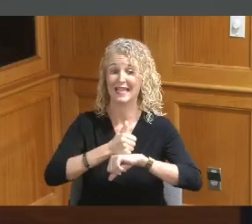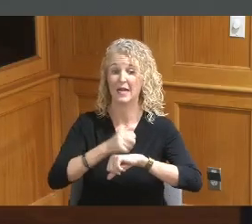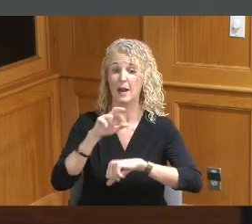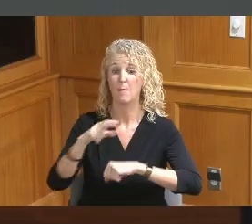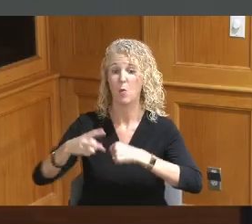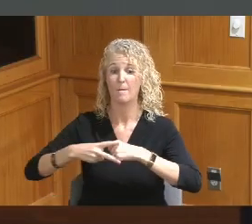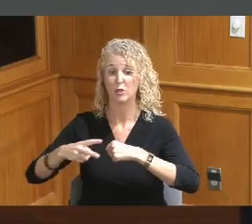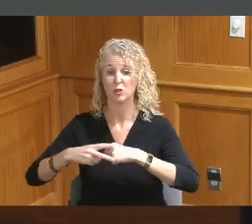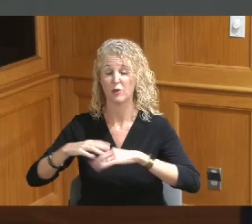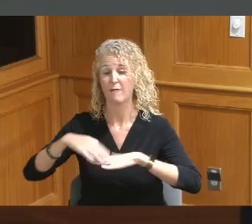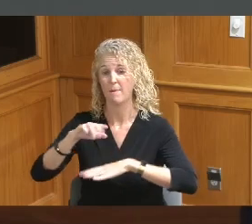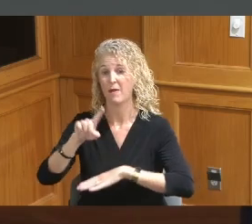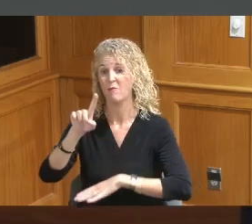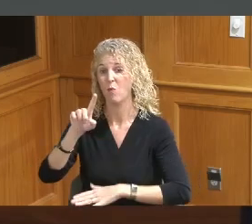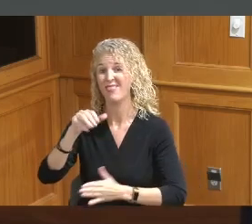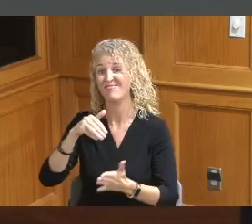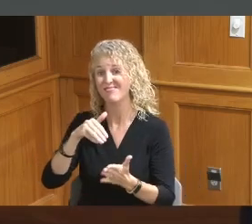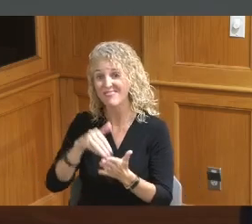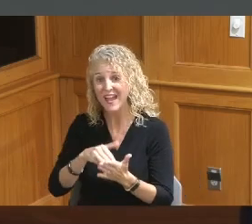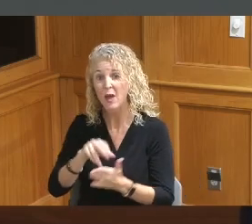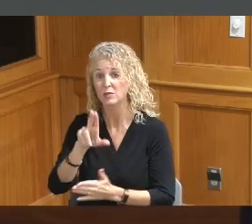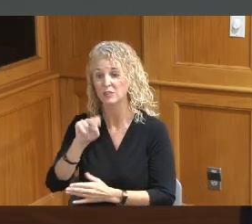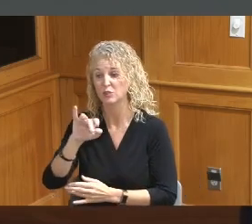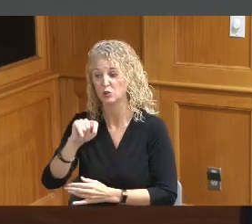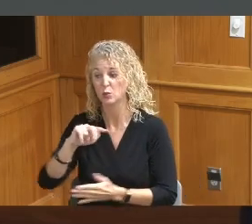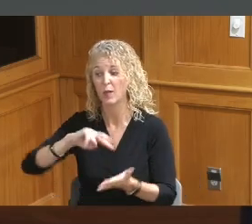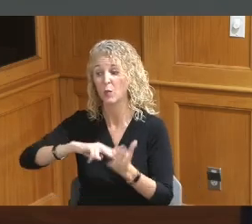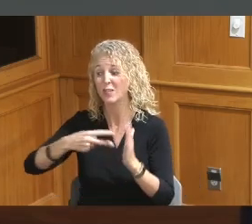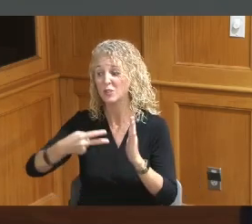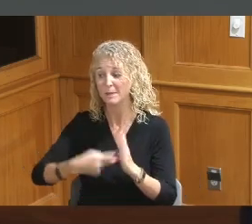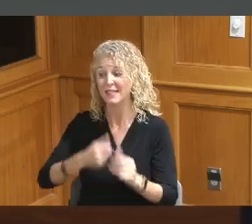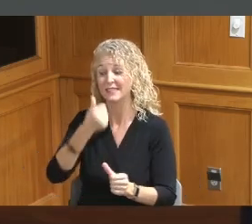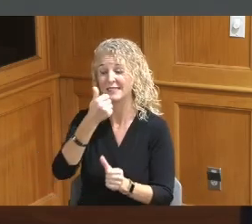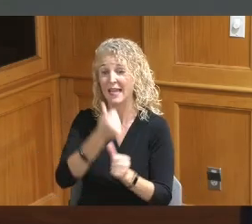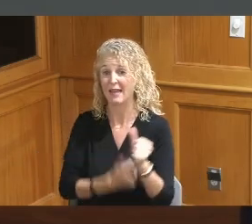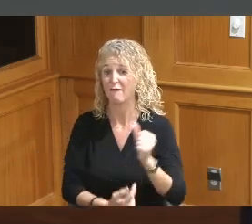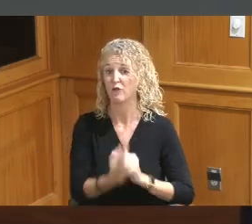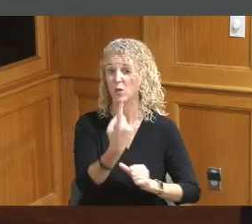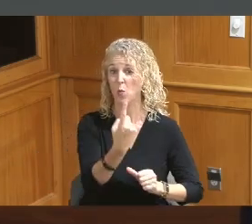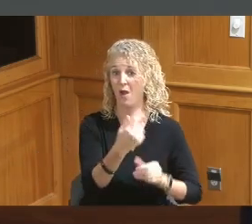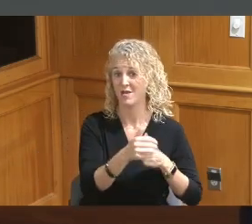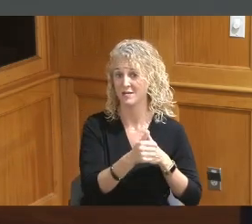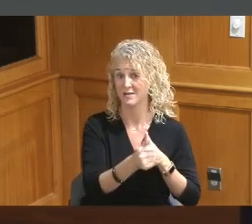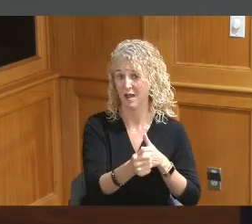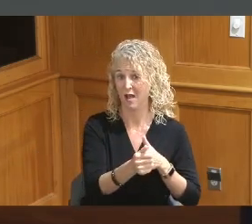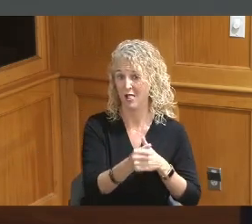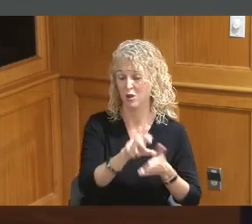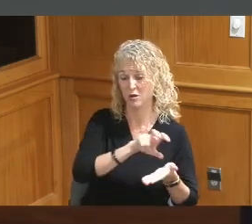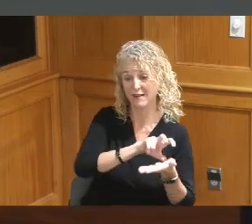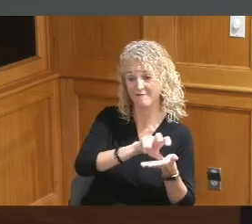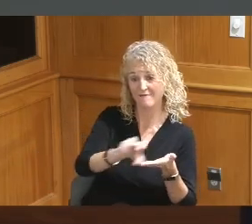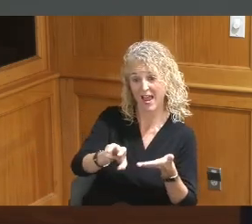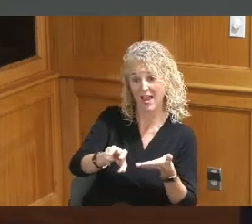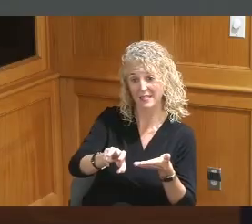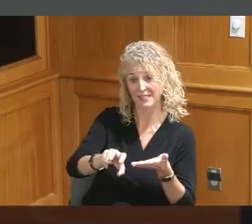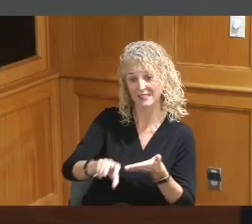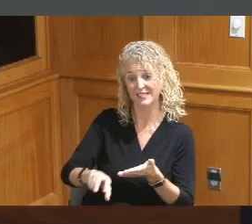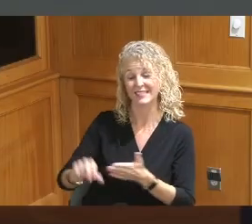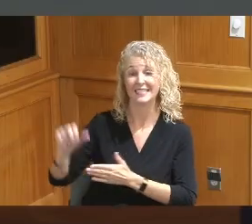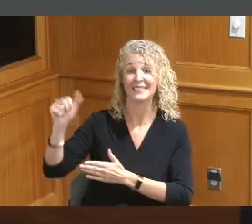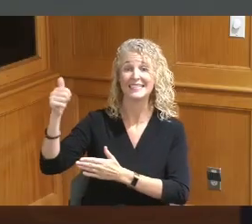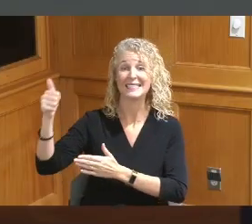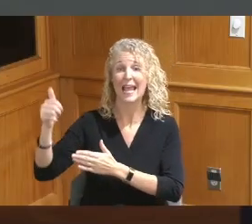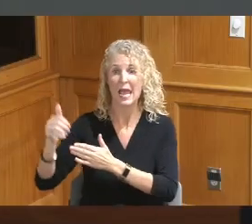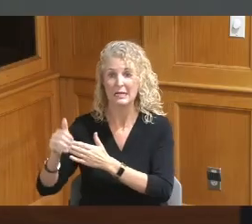units of affordable housing. That means that for every $1 that this board has invested, over $10 have